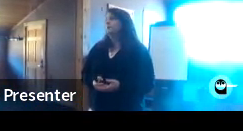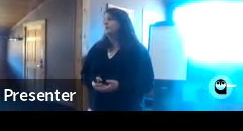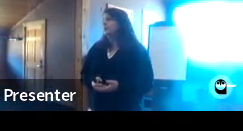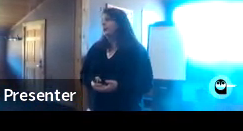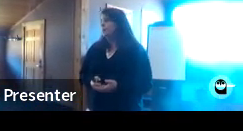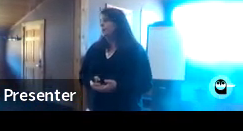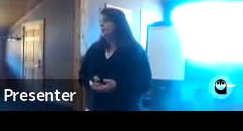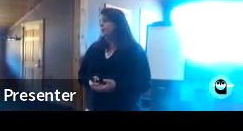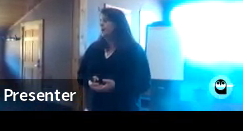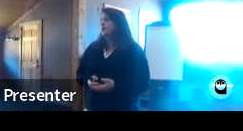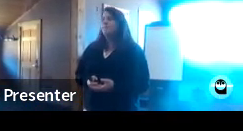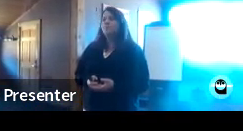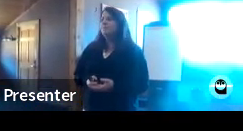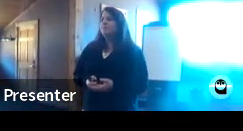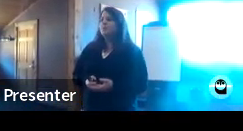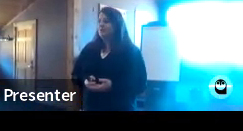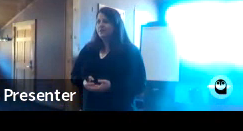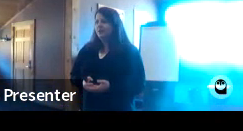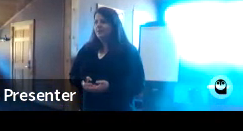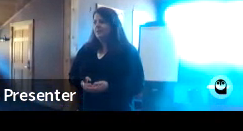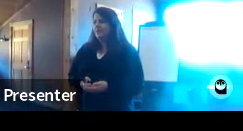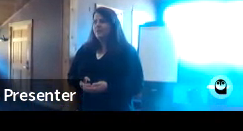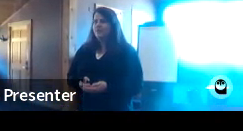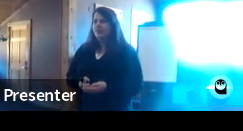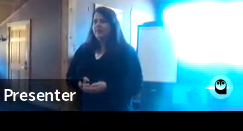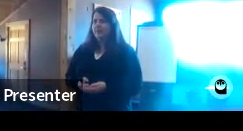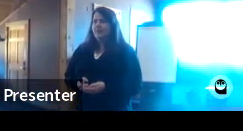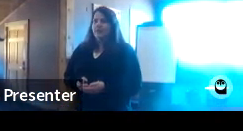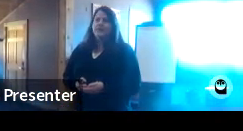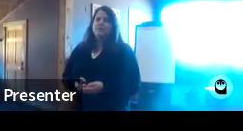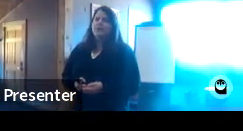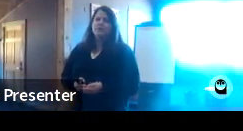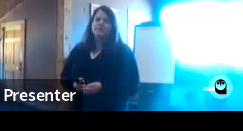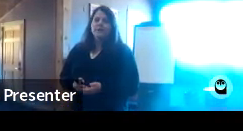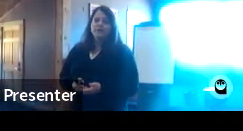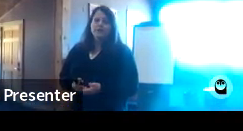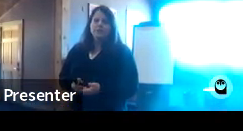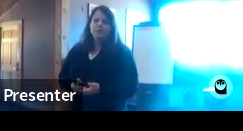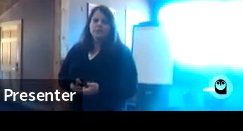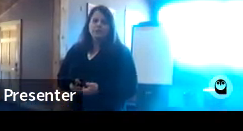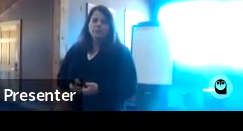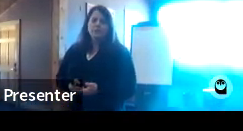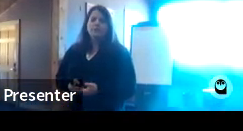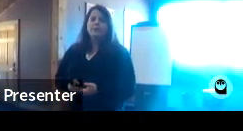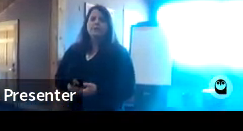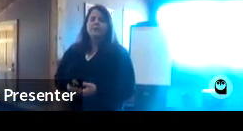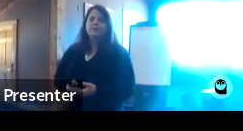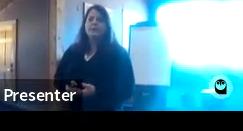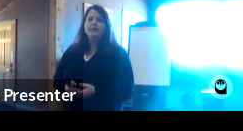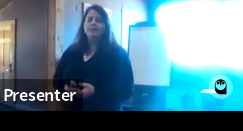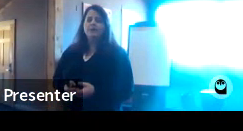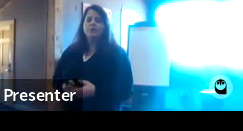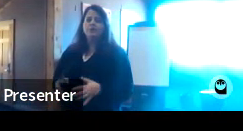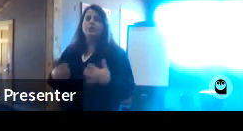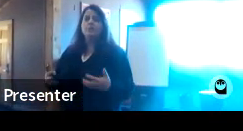own families and neighborhoods, that most people don't understand domestic violence, right? They don't understand sexual assault. So for us to